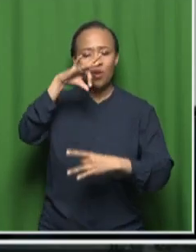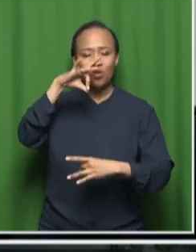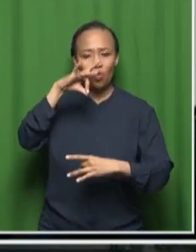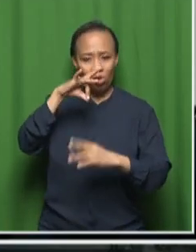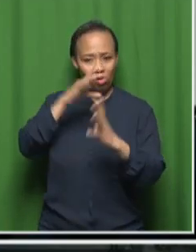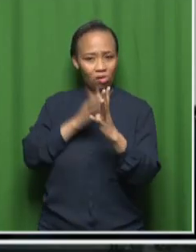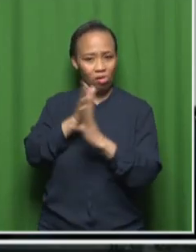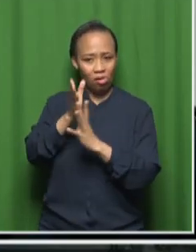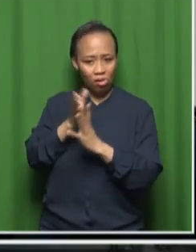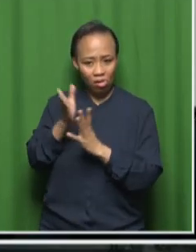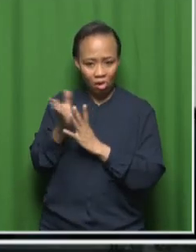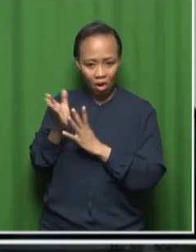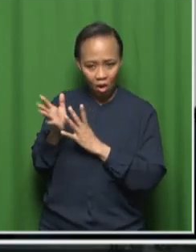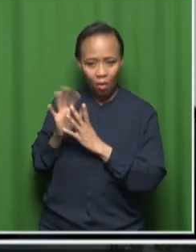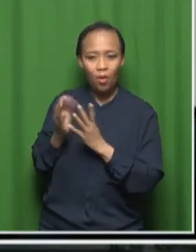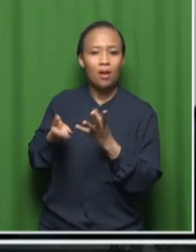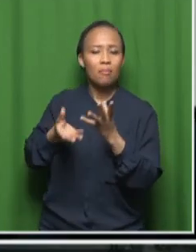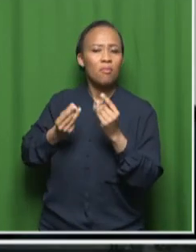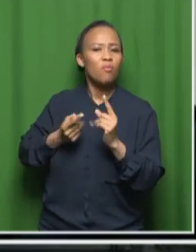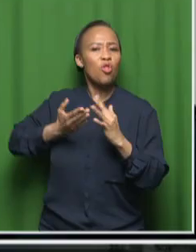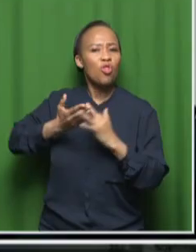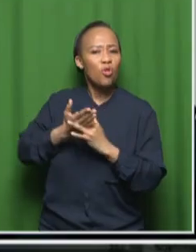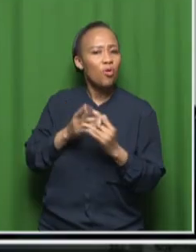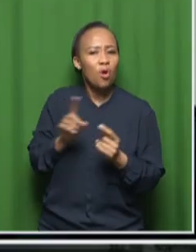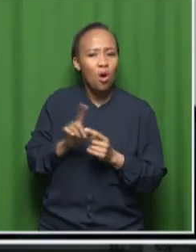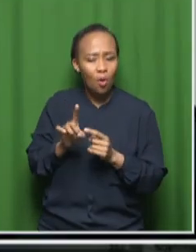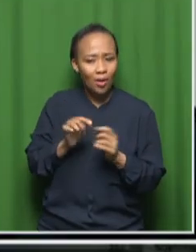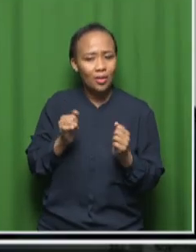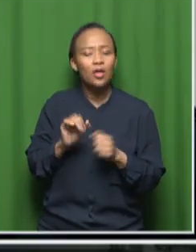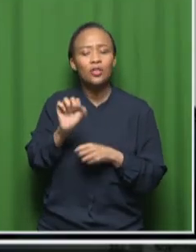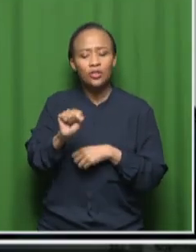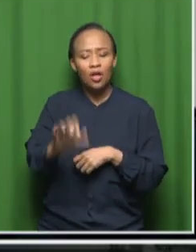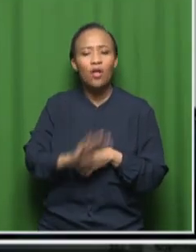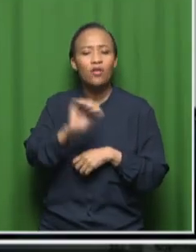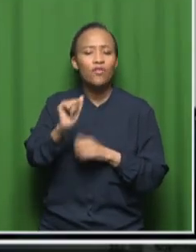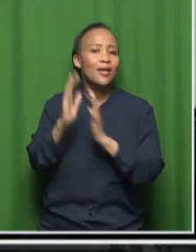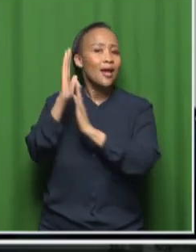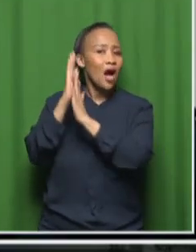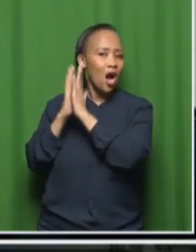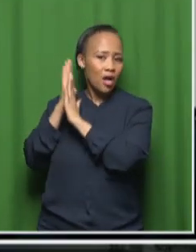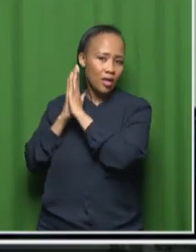evoked through this offering for South African heritage, for Pan-Africa at large?